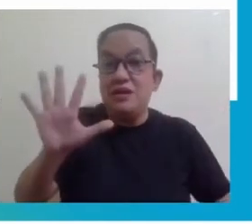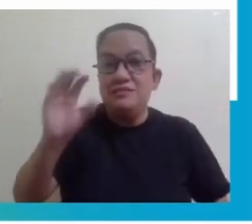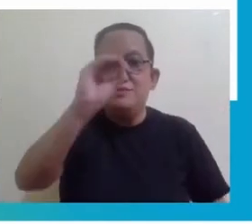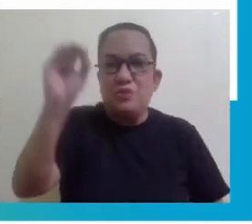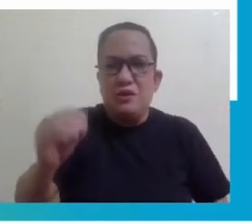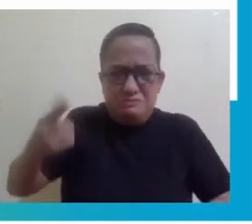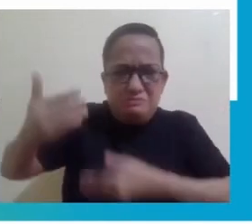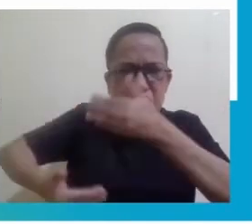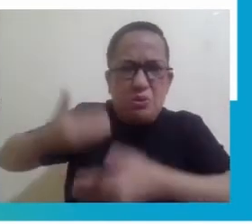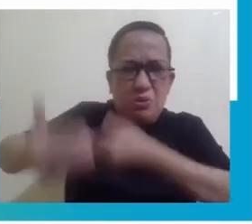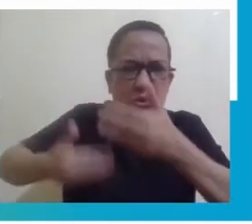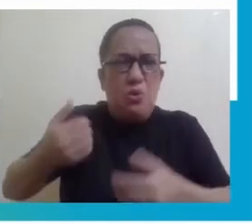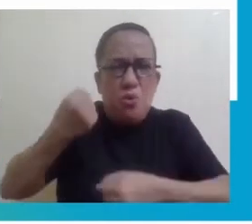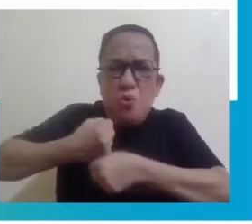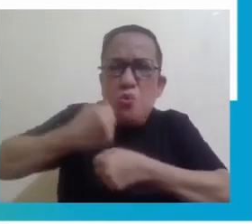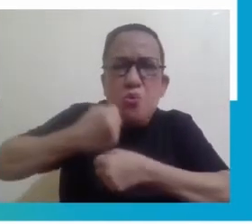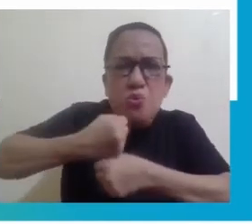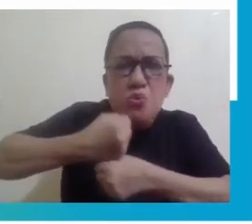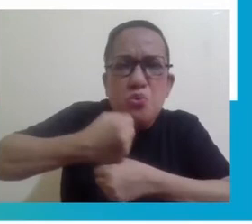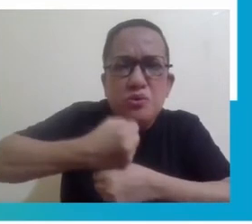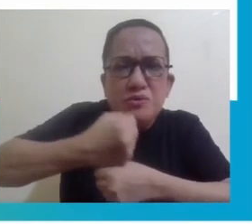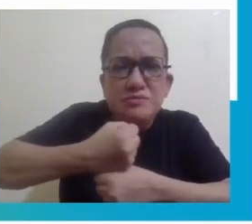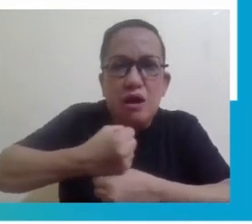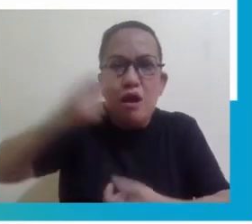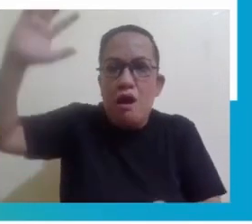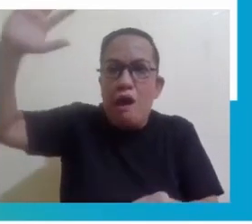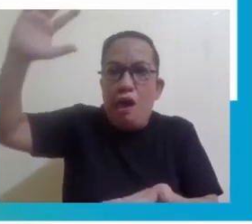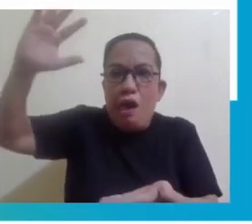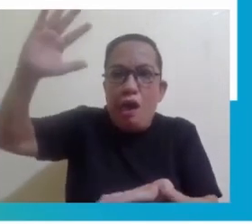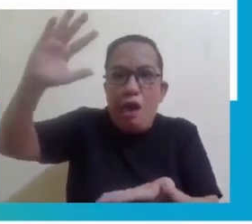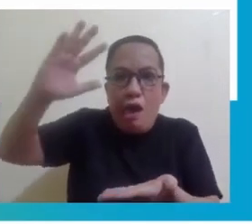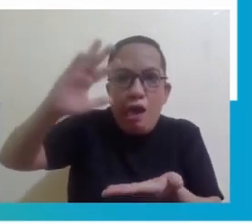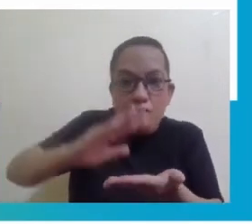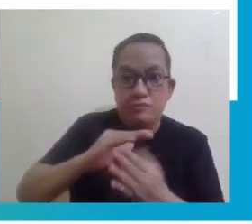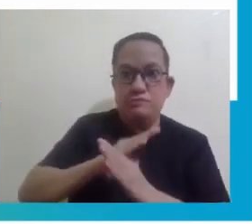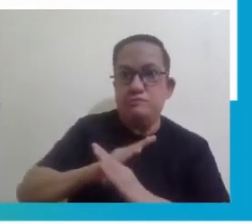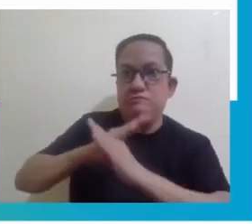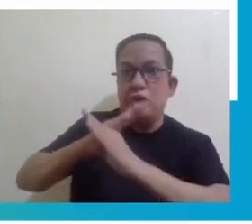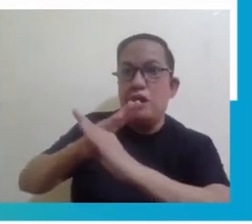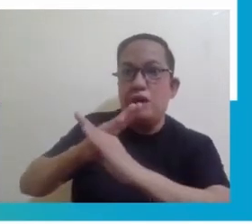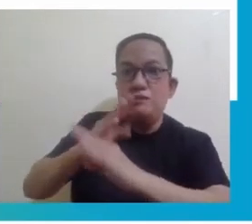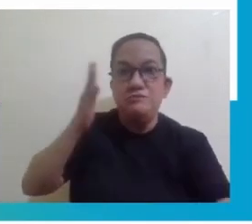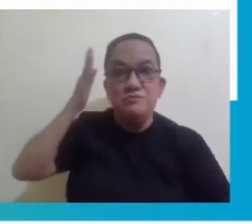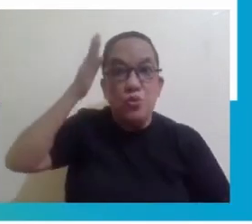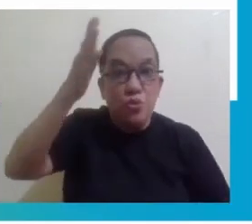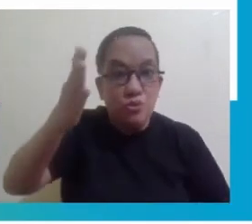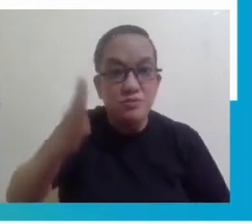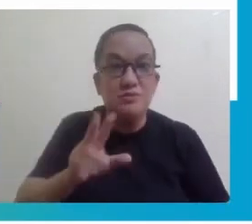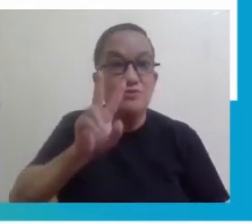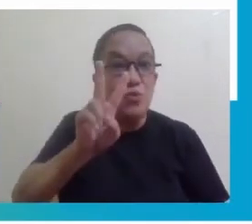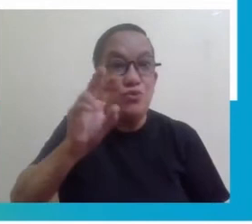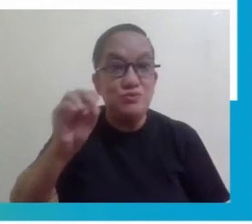contribute to mitigation and or adaptation by 2030. Our work on climate change adaptation and